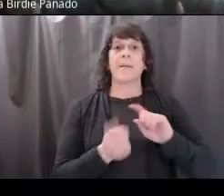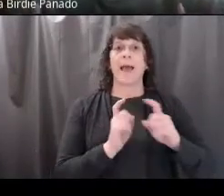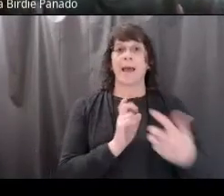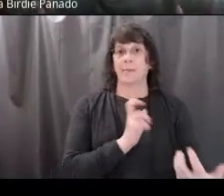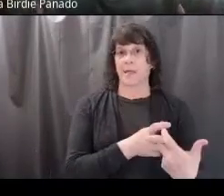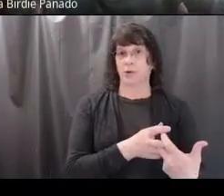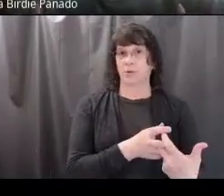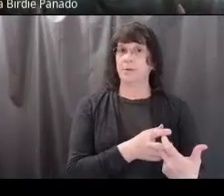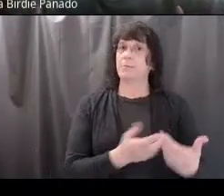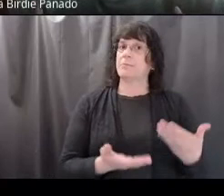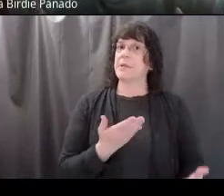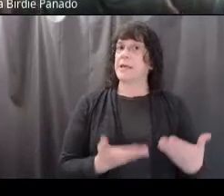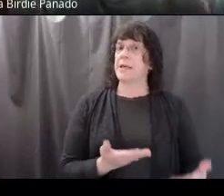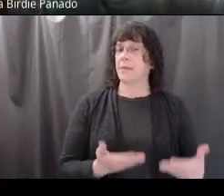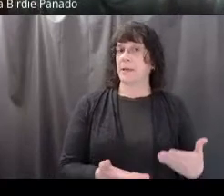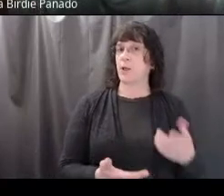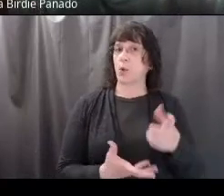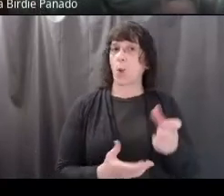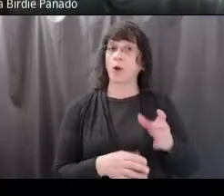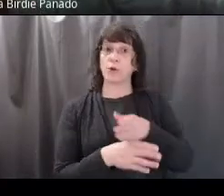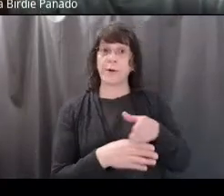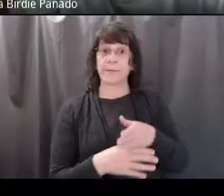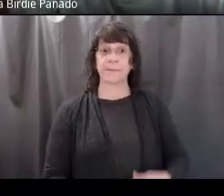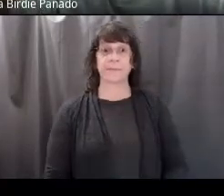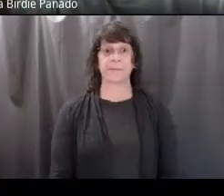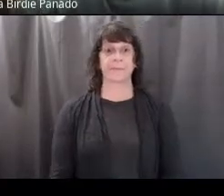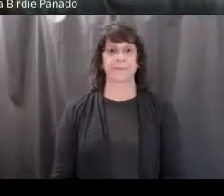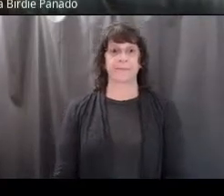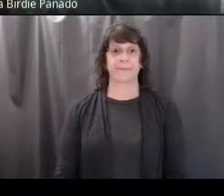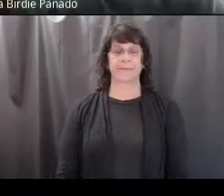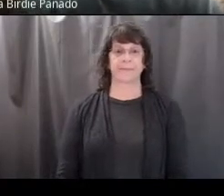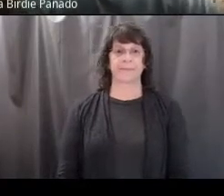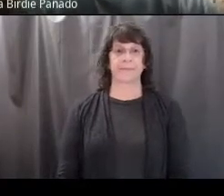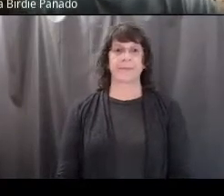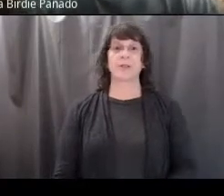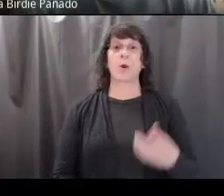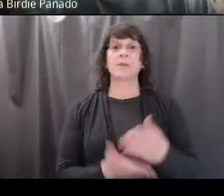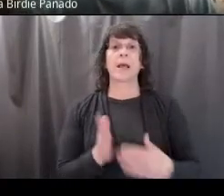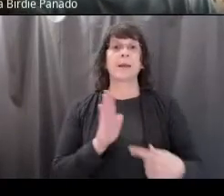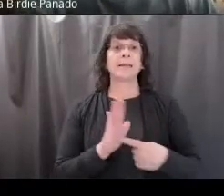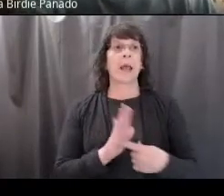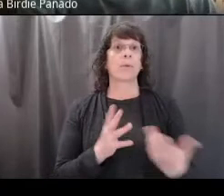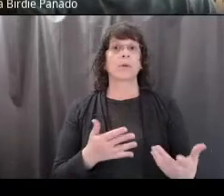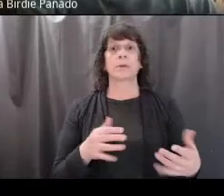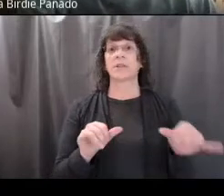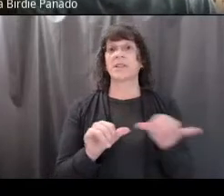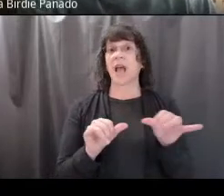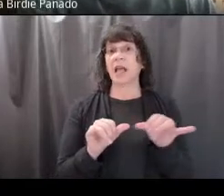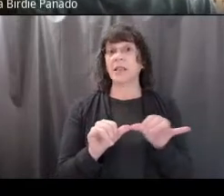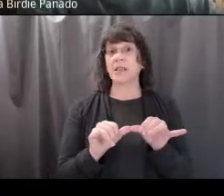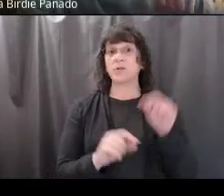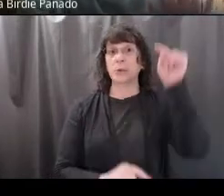adaptations could potentially be that you might want to share. So some examples could include